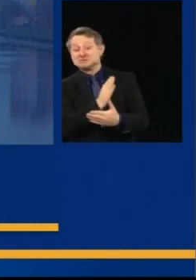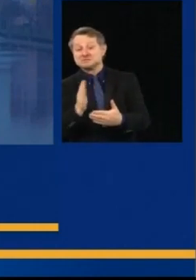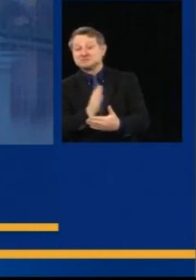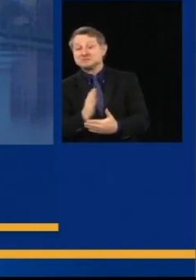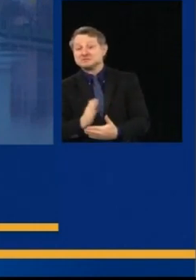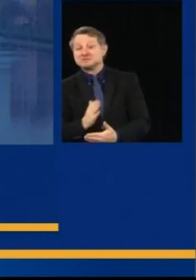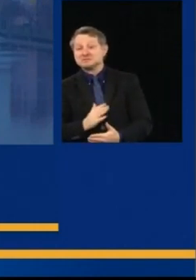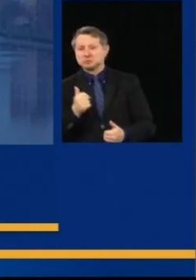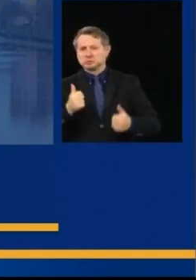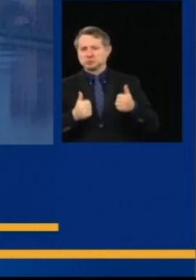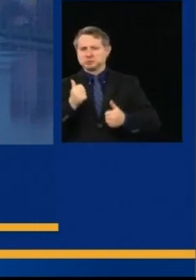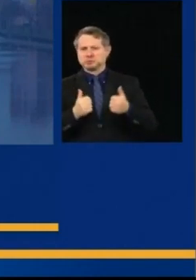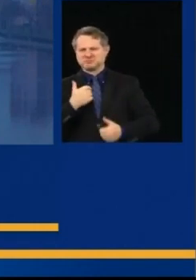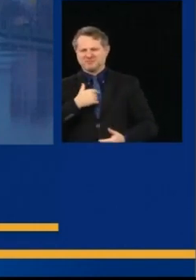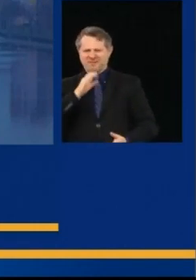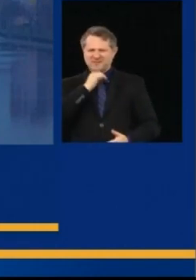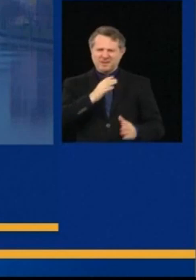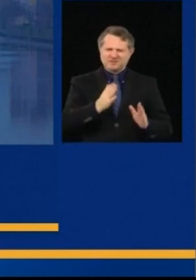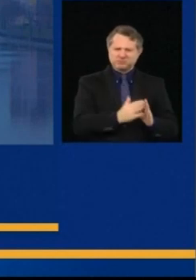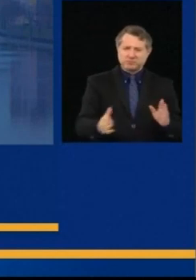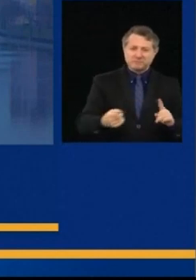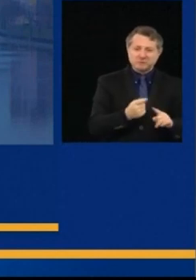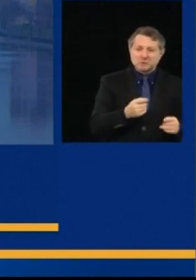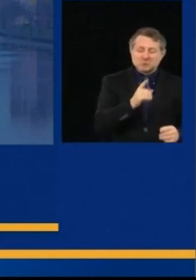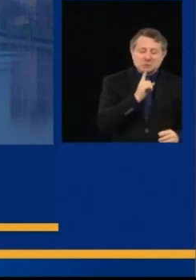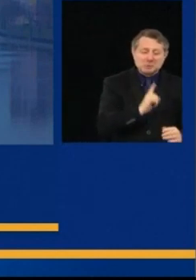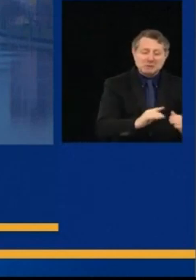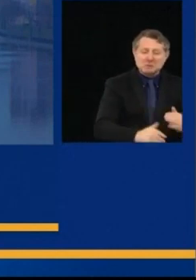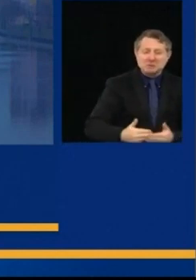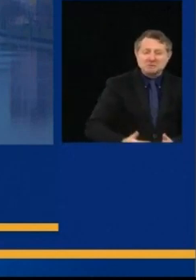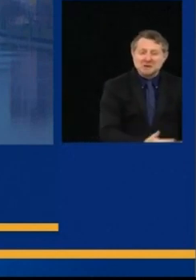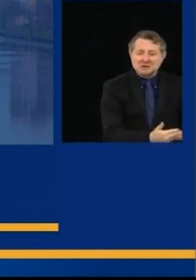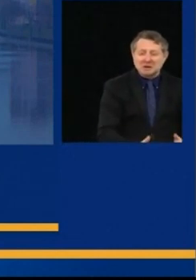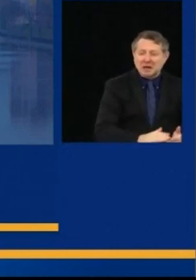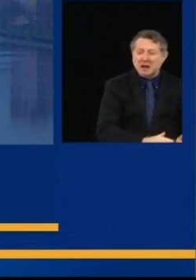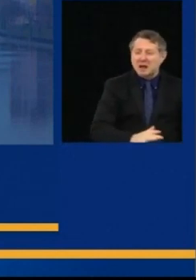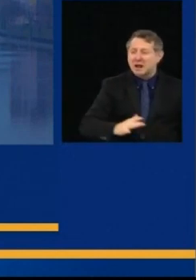across the board. It can be under 1-year-old, it can be up to 20, 21-year-old,